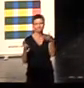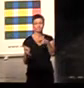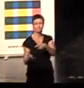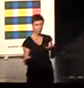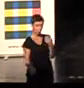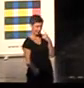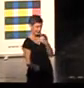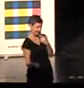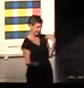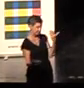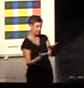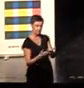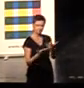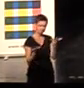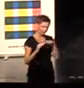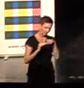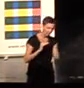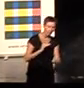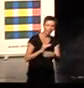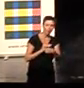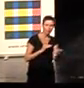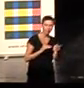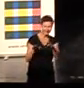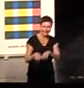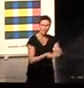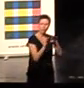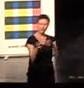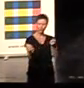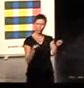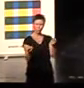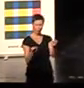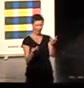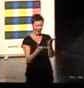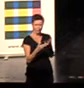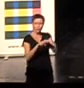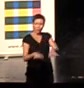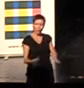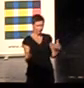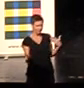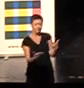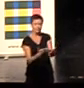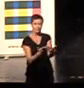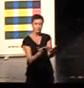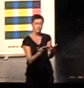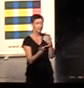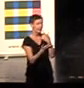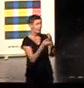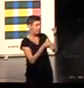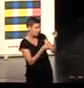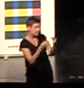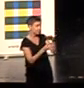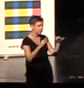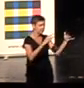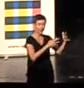witnessed en overal decline of democratische controle en overal die polarisation of